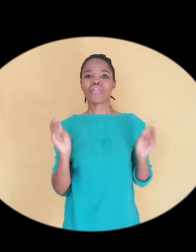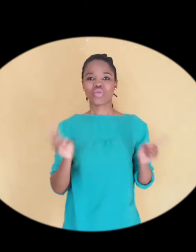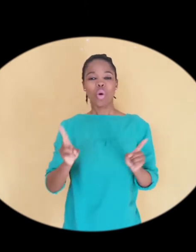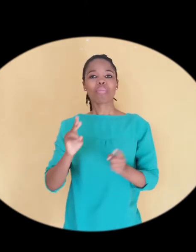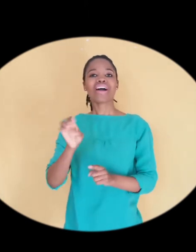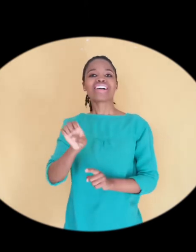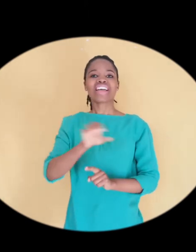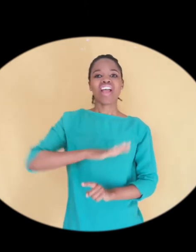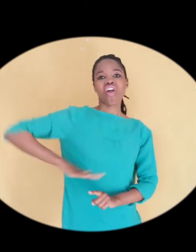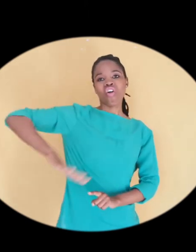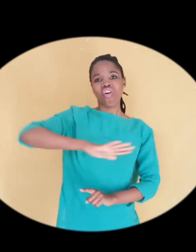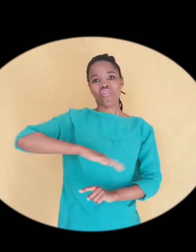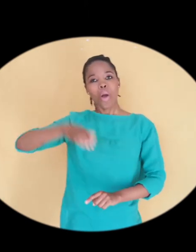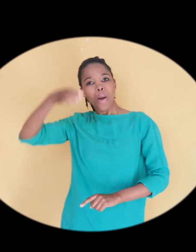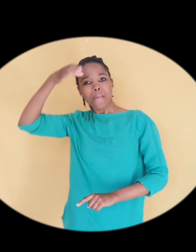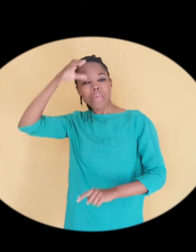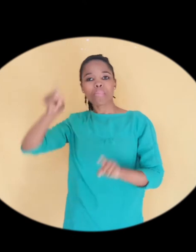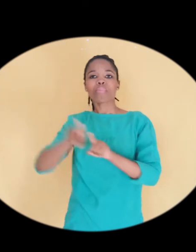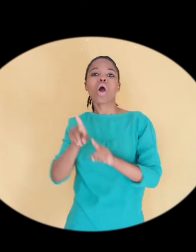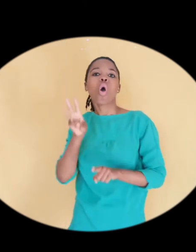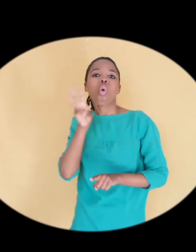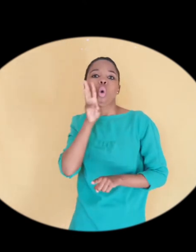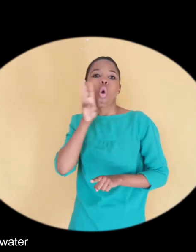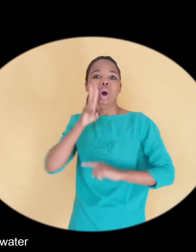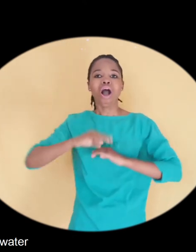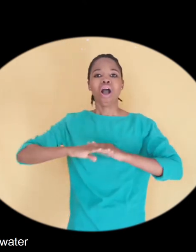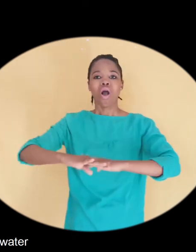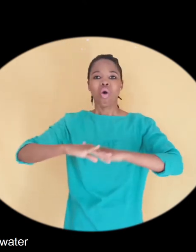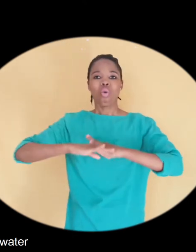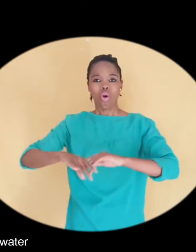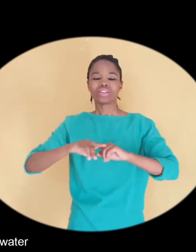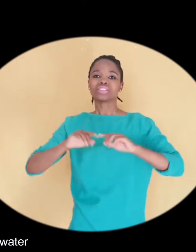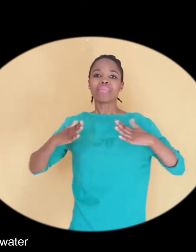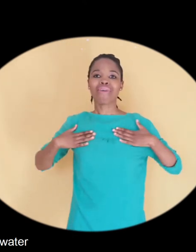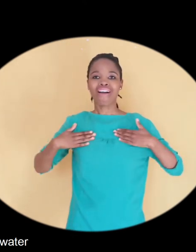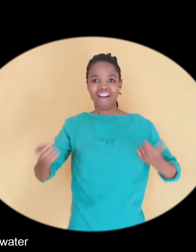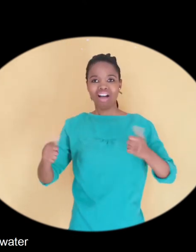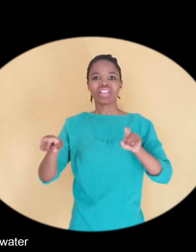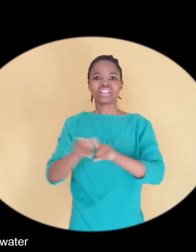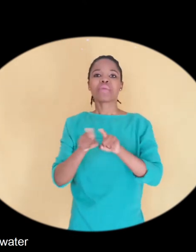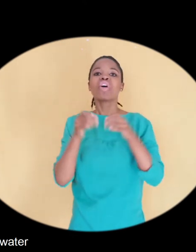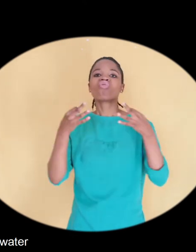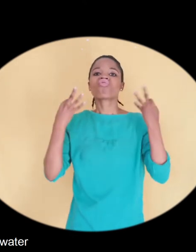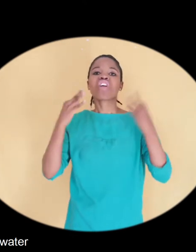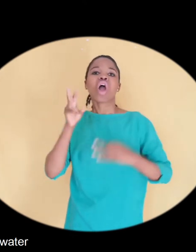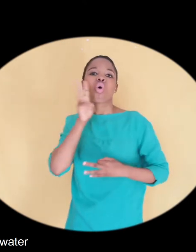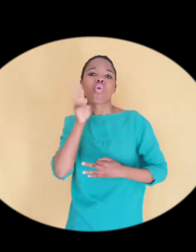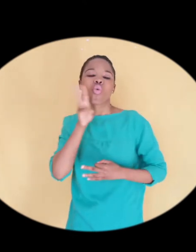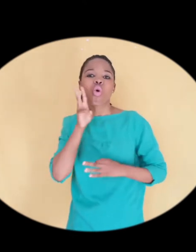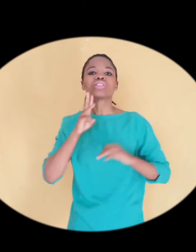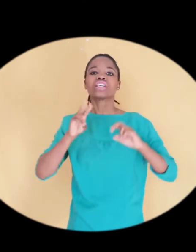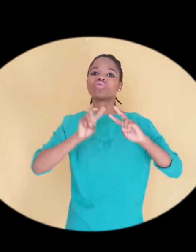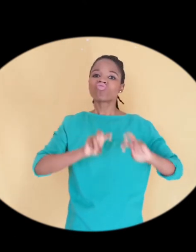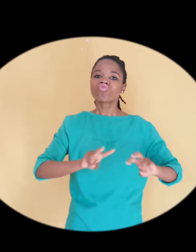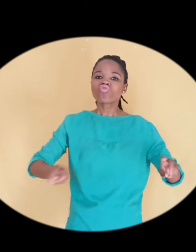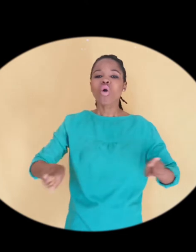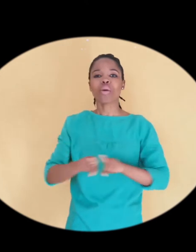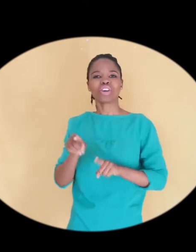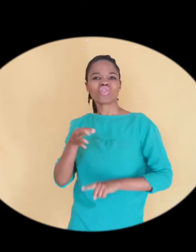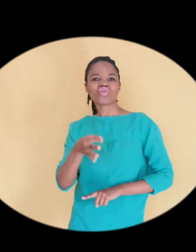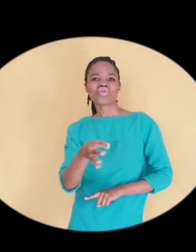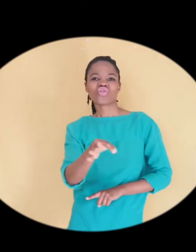scientist, specializing in aquatic health. So I do a lot of freshwater resource management things, playing with